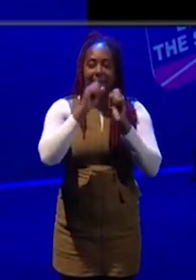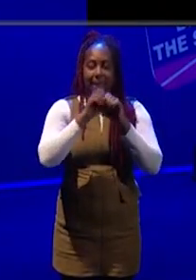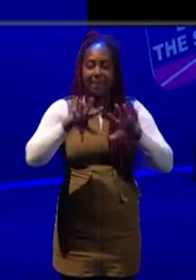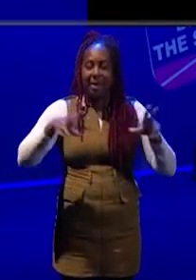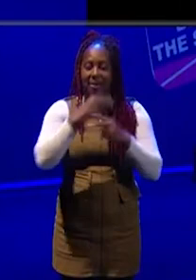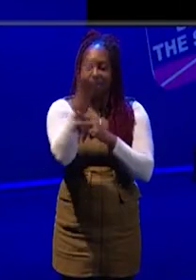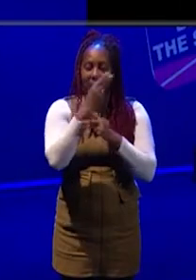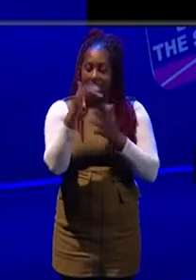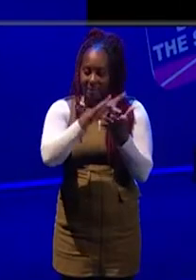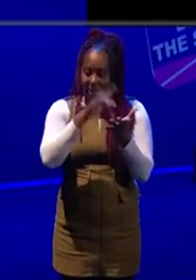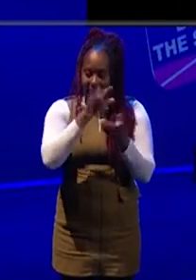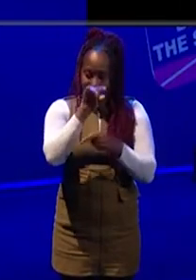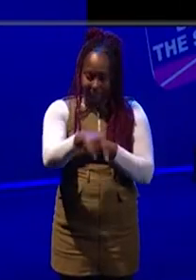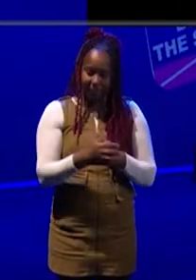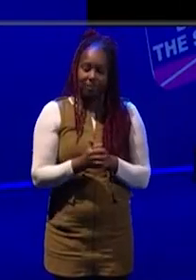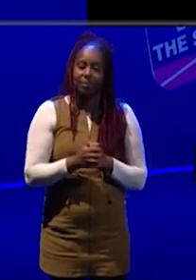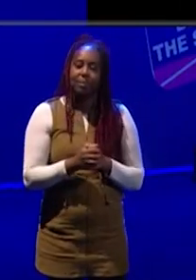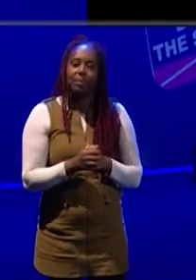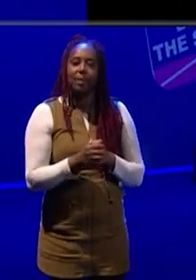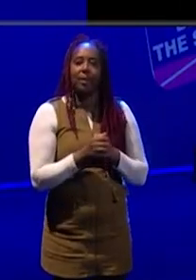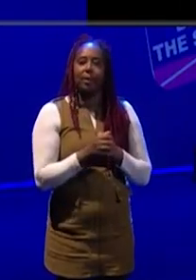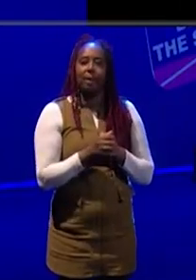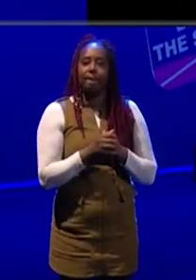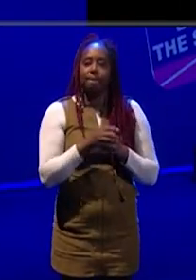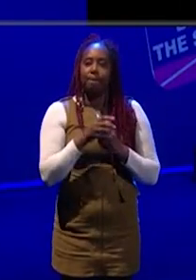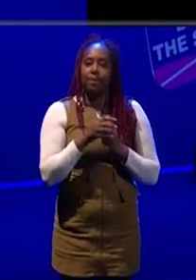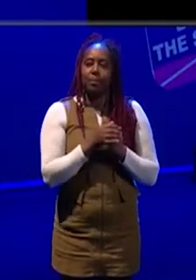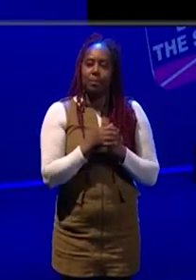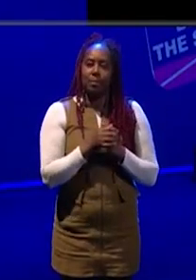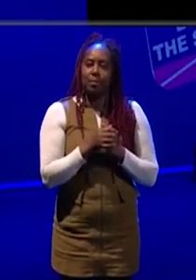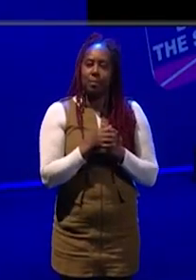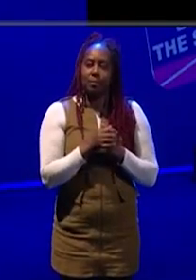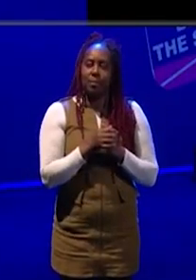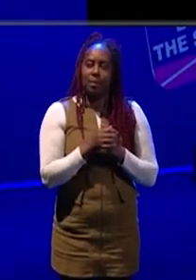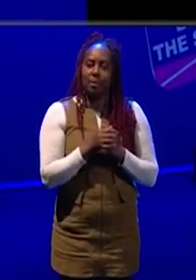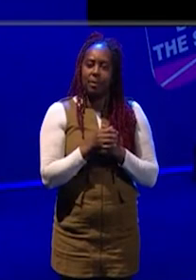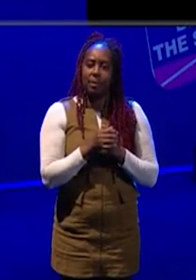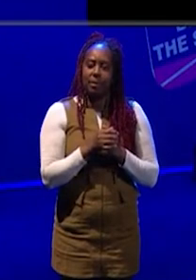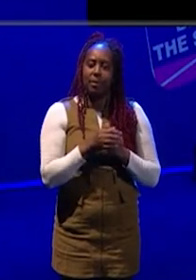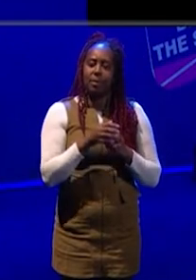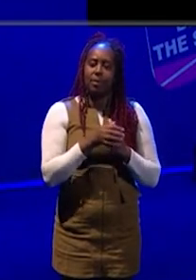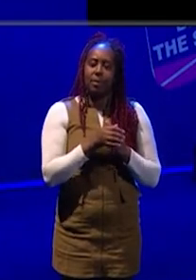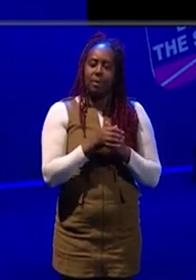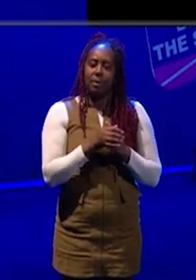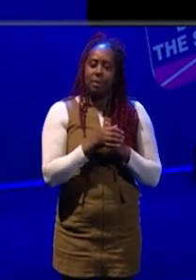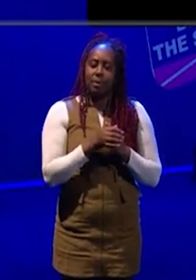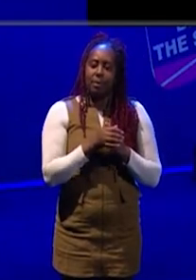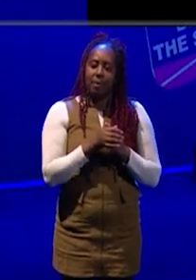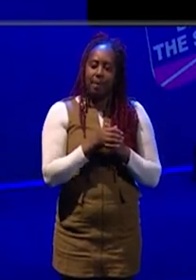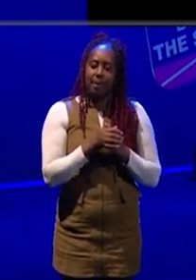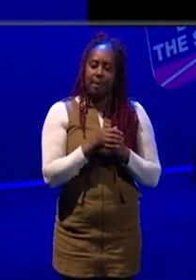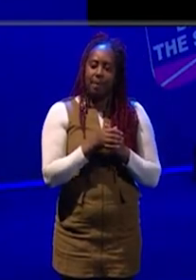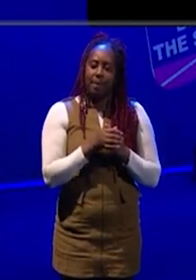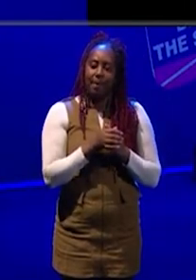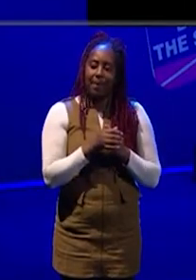by Tourette's Tom of Tourette's Hero, Jess Tom, sorry, of Tourette's Hero, which embeds the social model